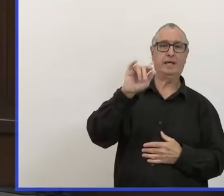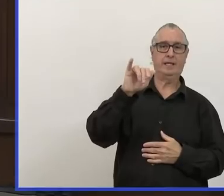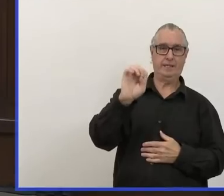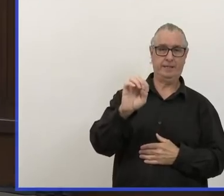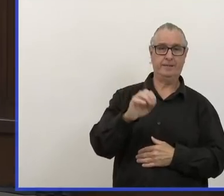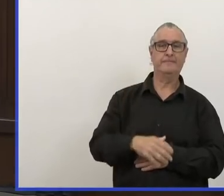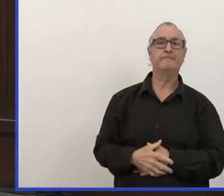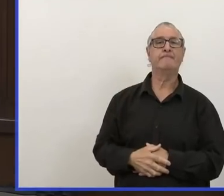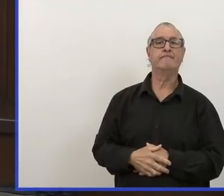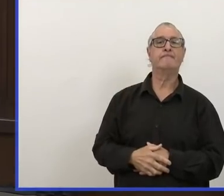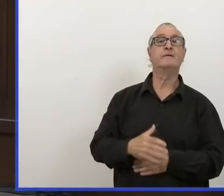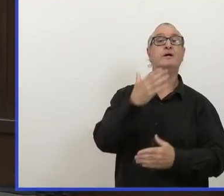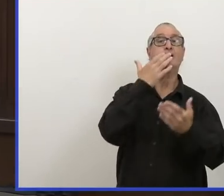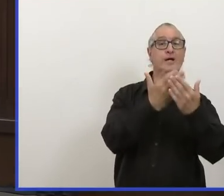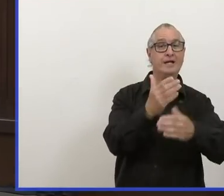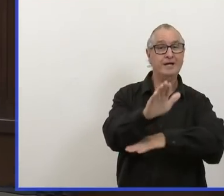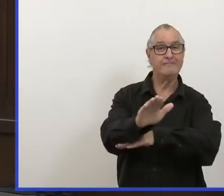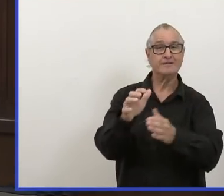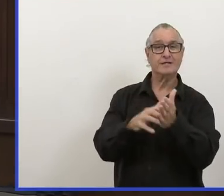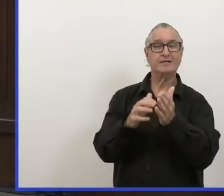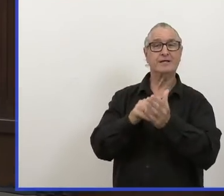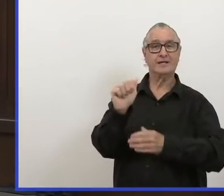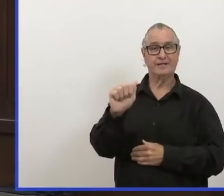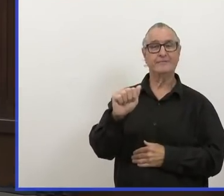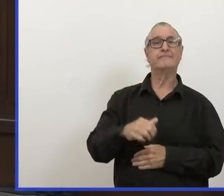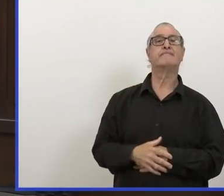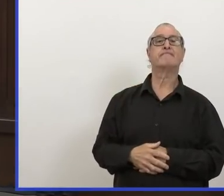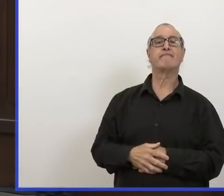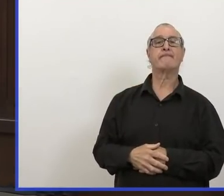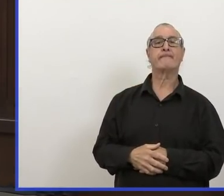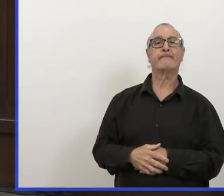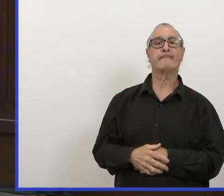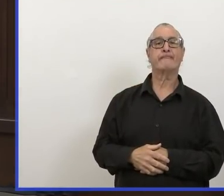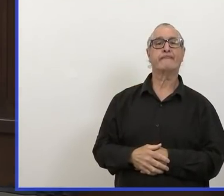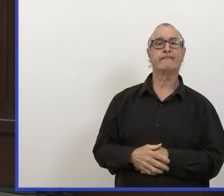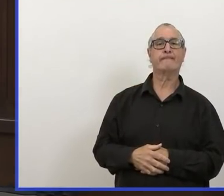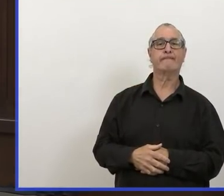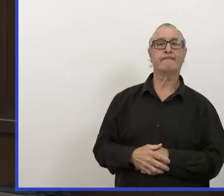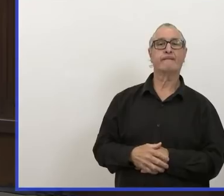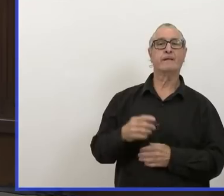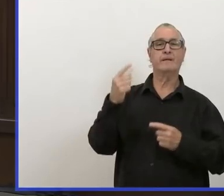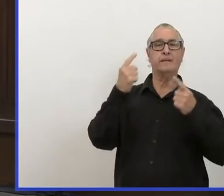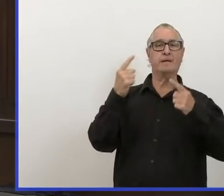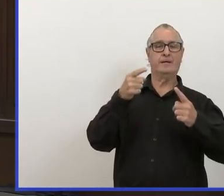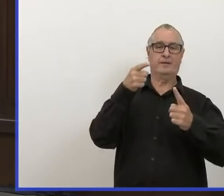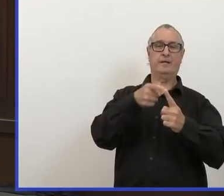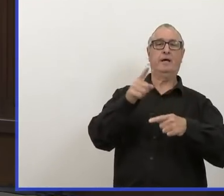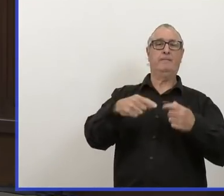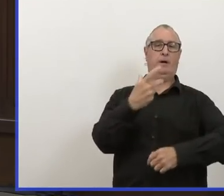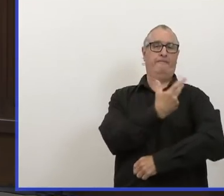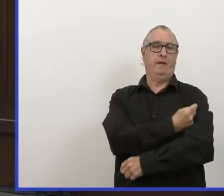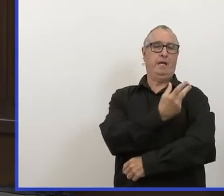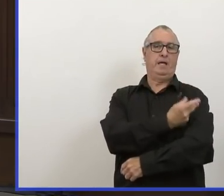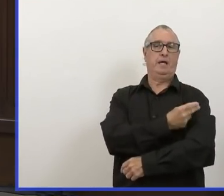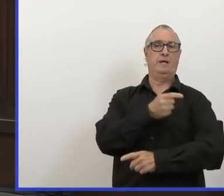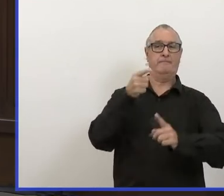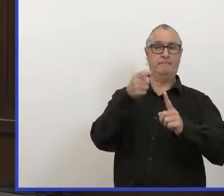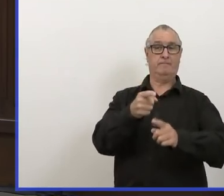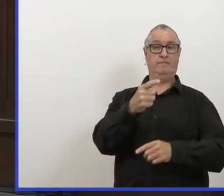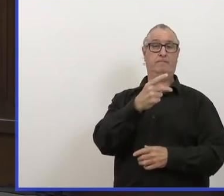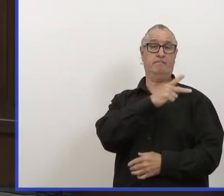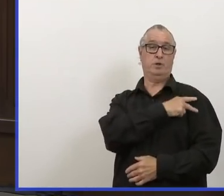Good afternoon, Dr. Atwal. I'm wondering about the immunization within personal care homes for